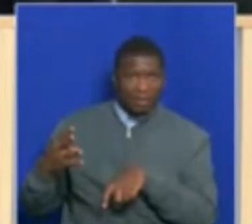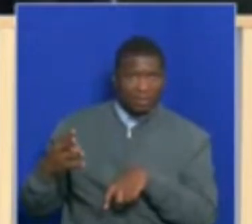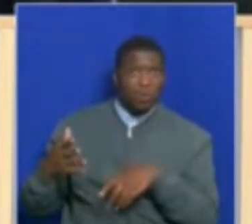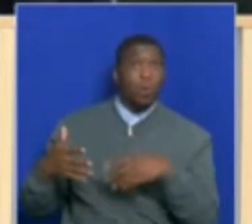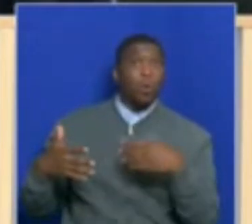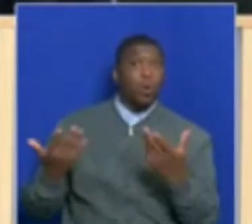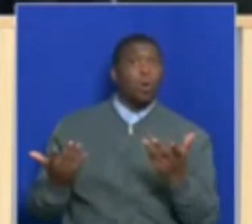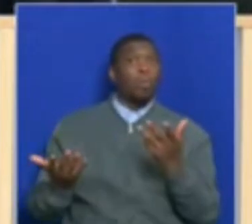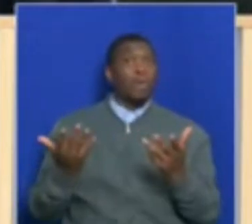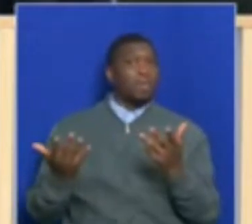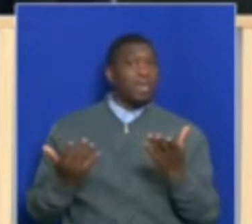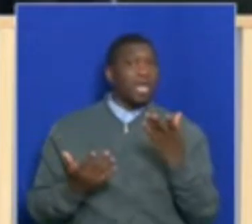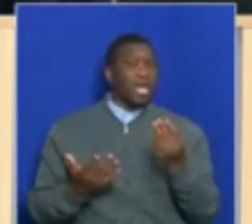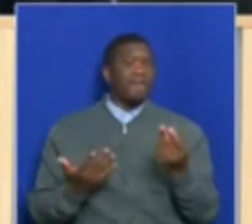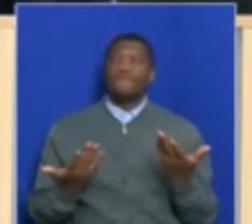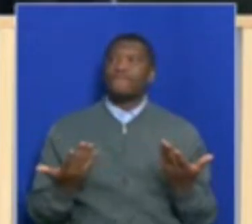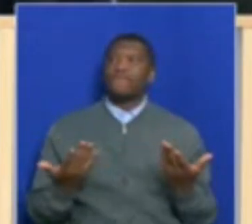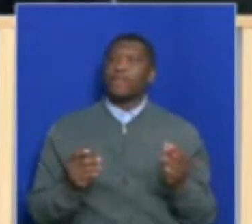proper advance